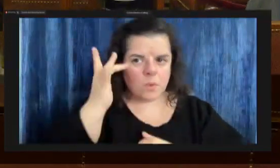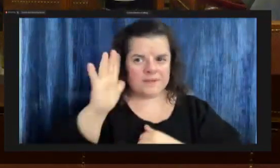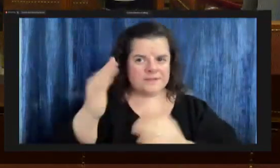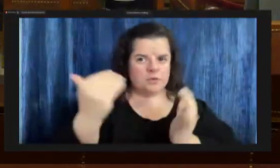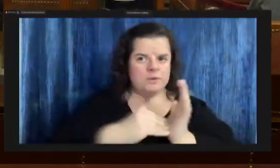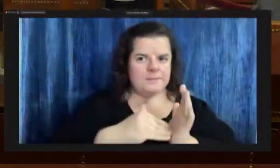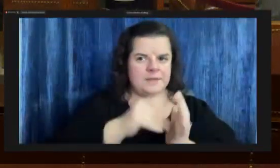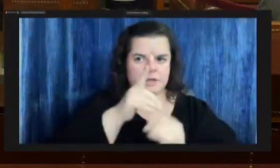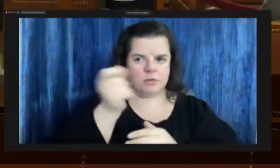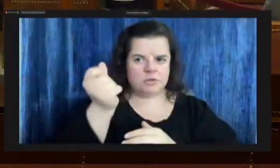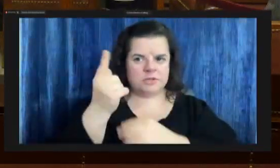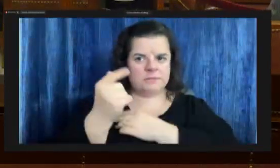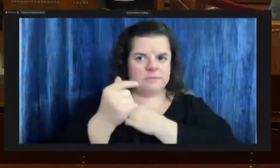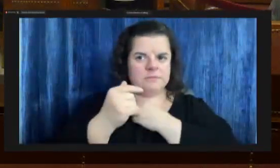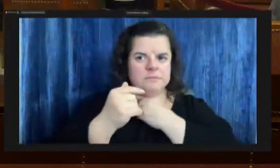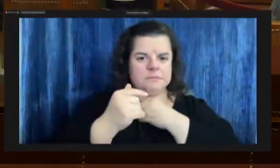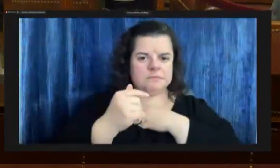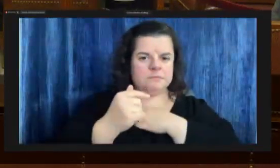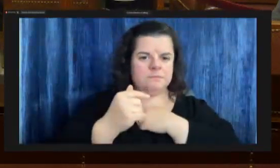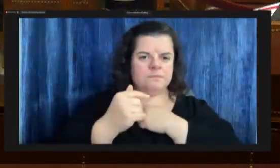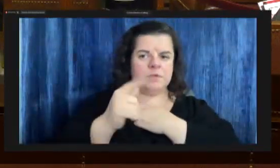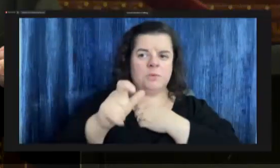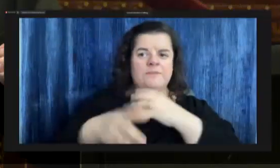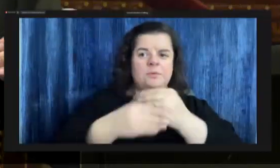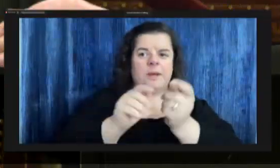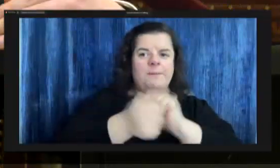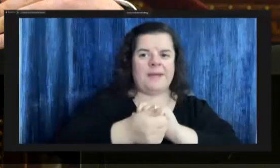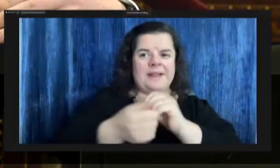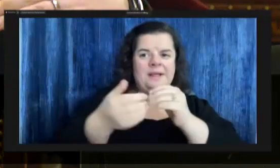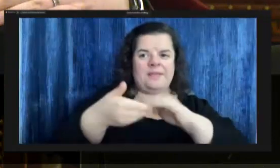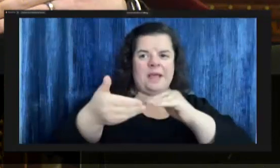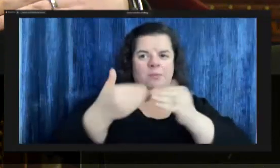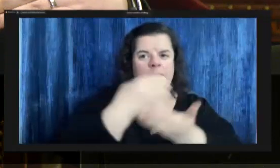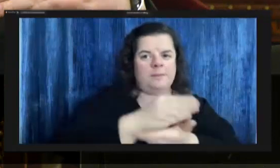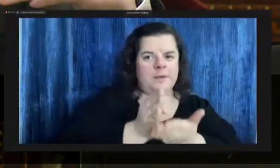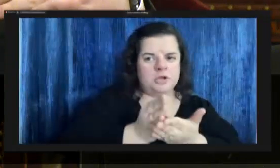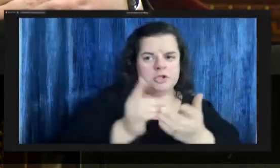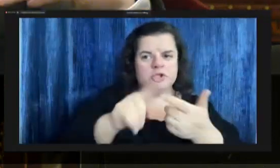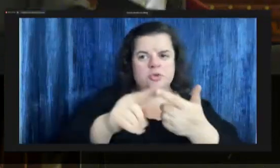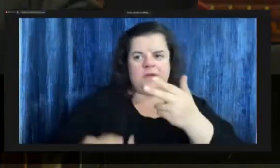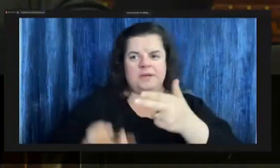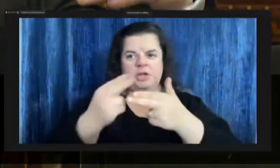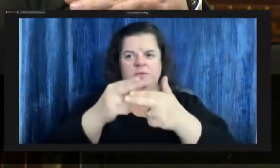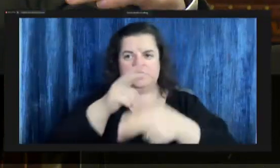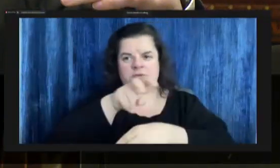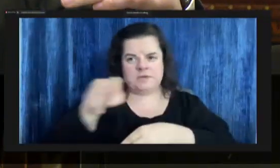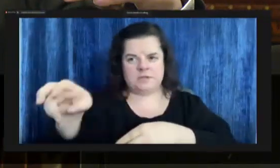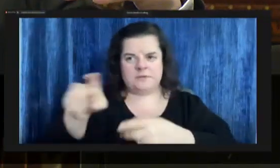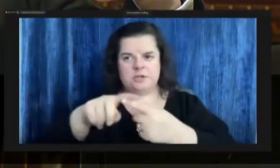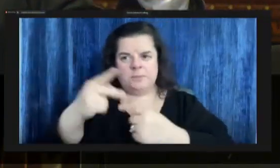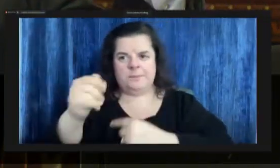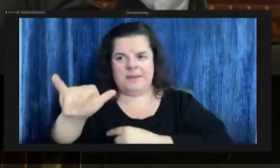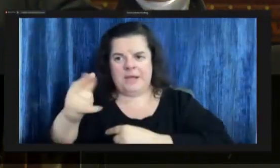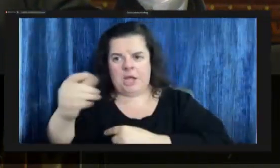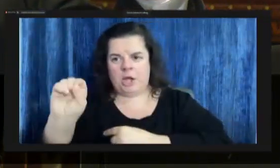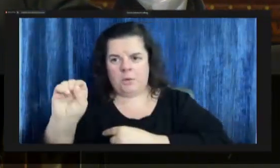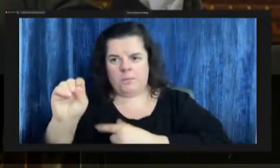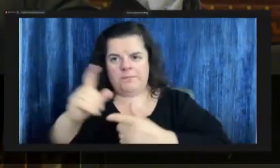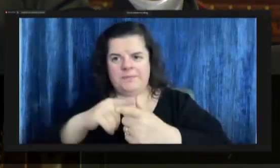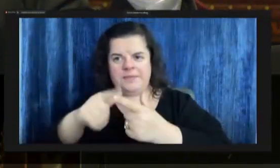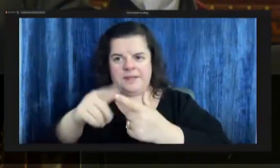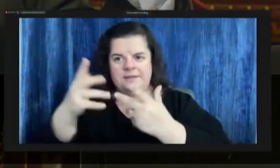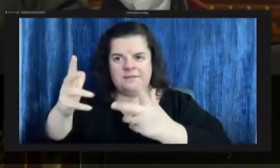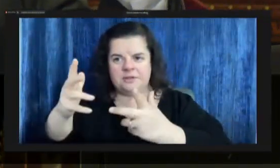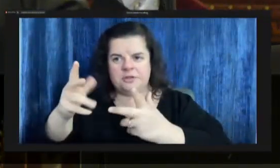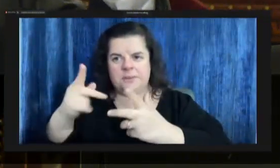understand why it's listed twice. You have to amend the operating budget to increase the transfer out to PAYGO. And then once you do that, the